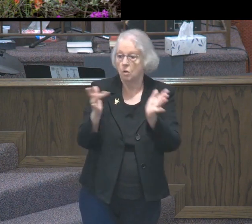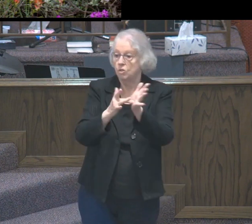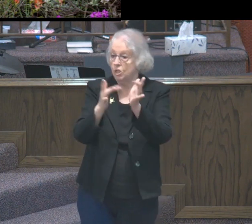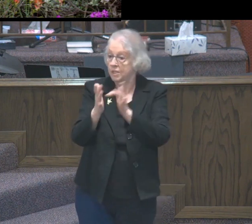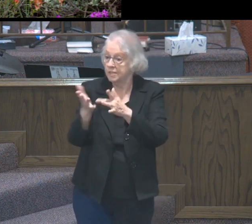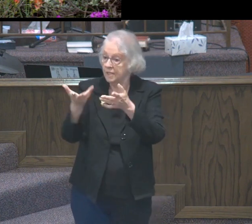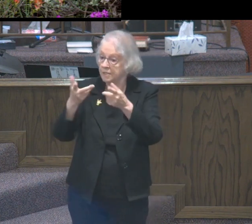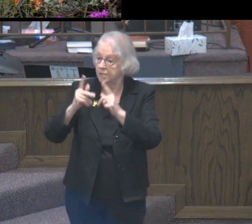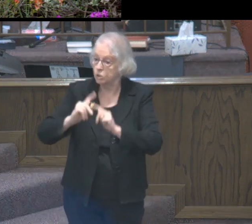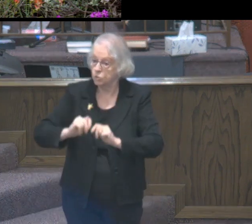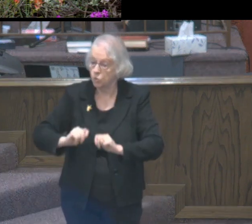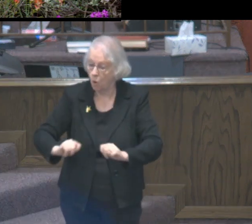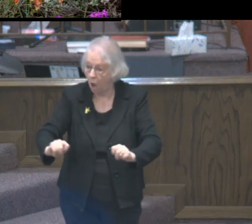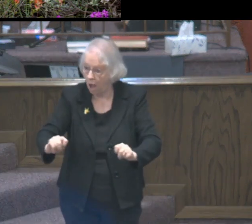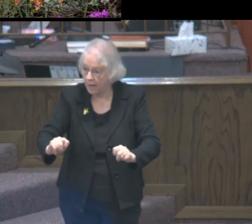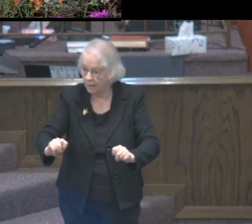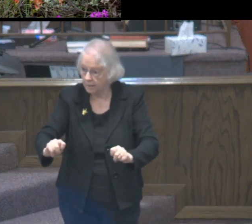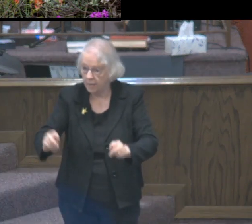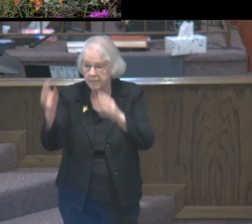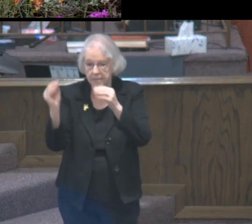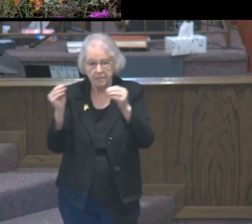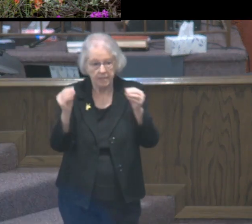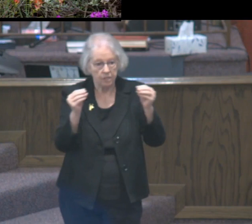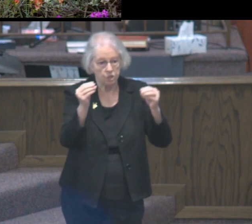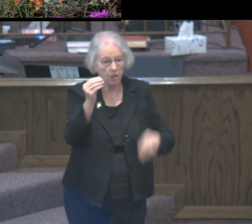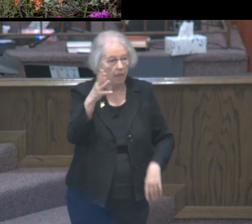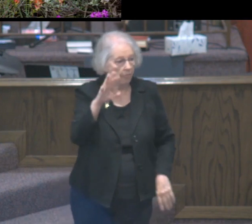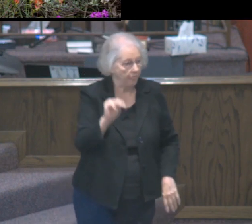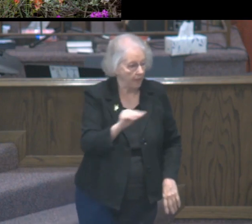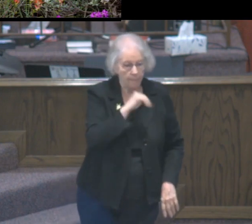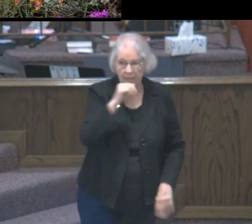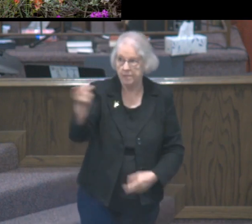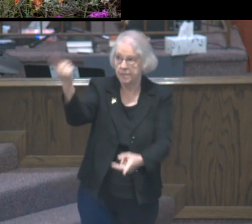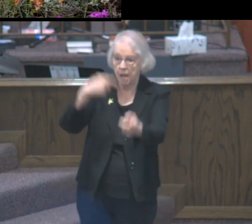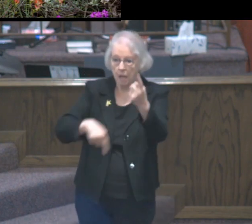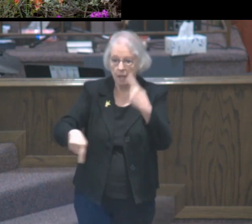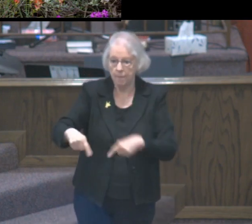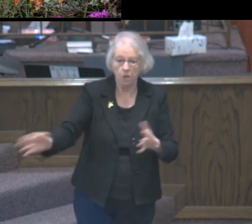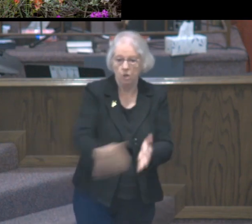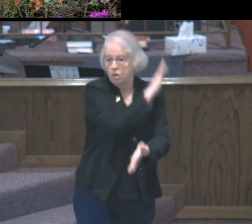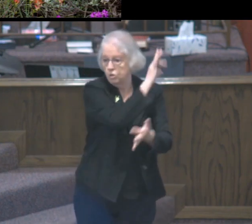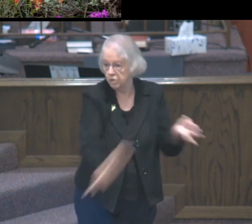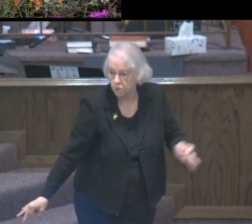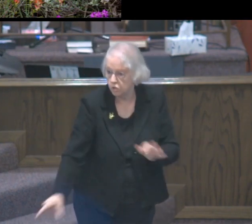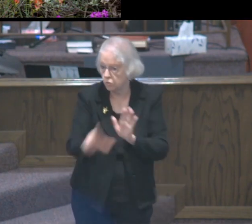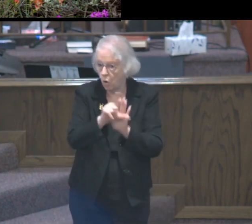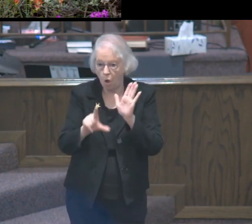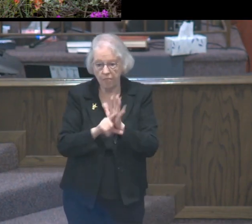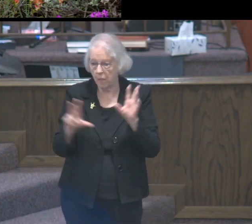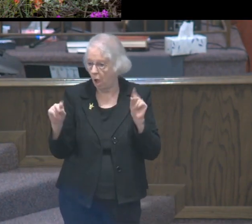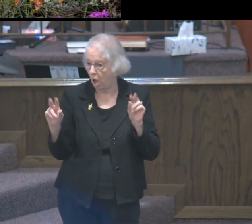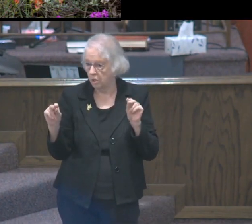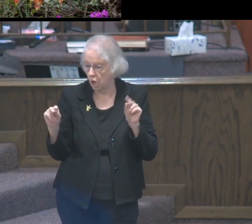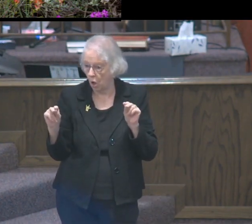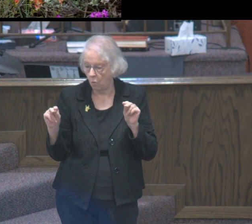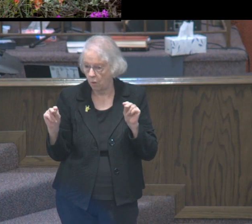saying. I'm not coming to destroy it. I'm coming to fulfill it. And in my demonstration to show